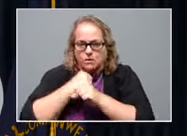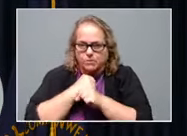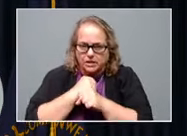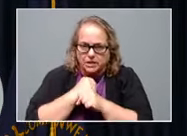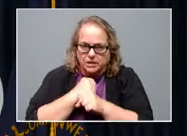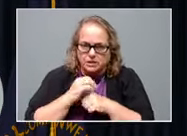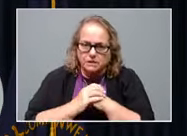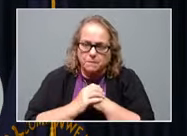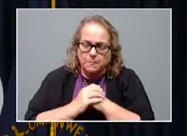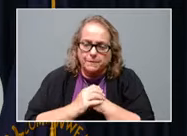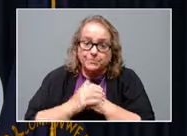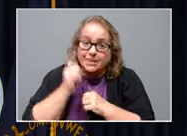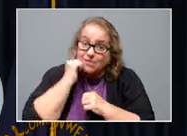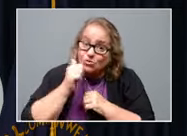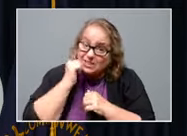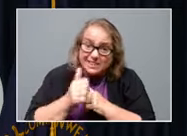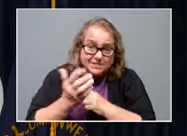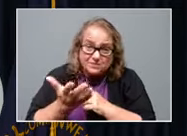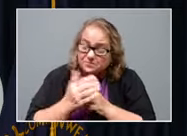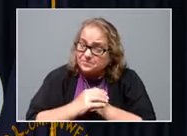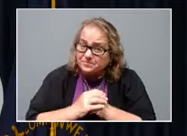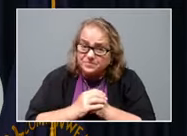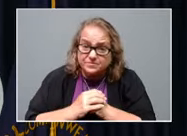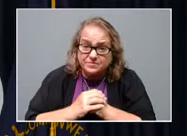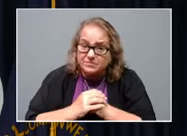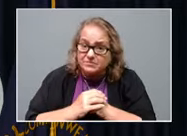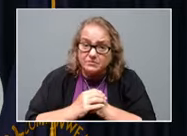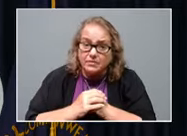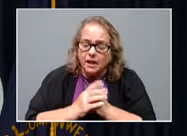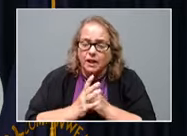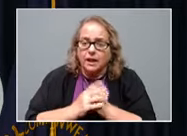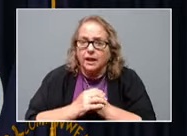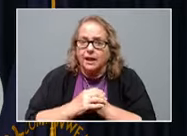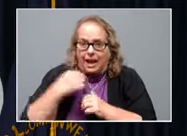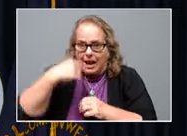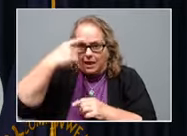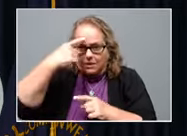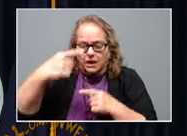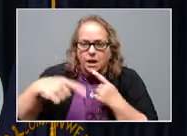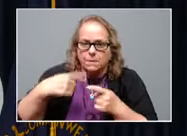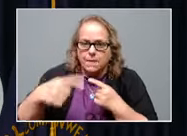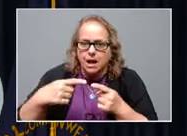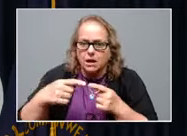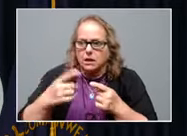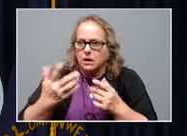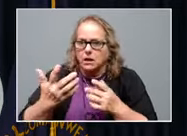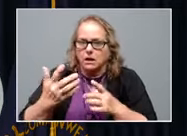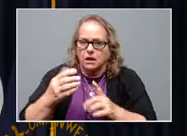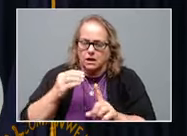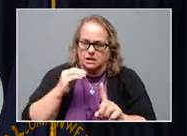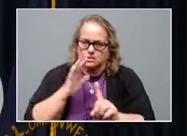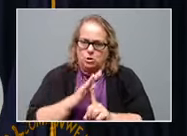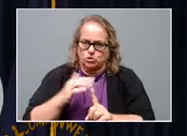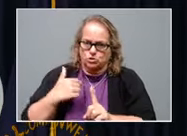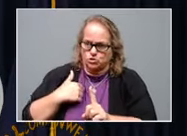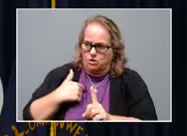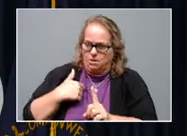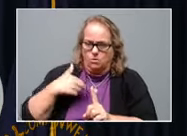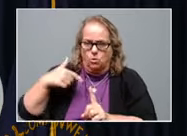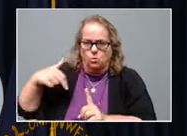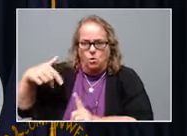I mean, every day I think about the exposure that I have that I could take